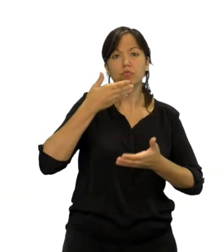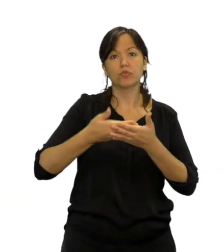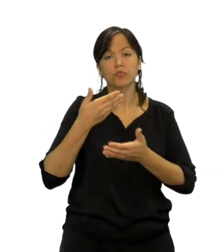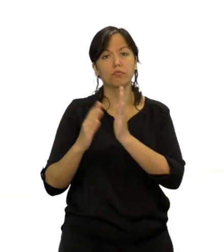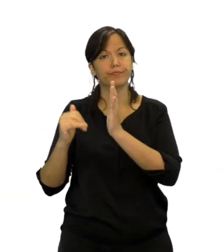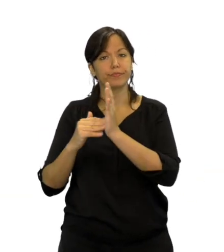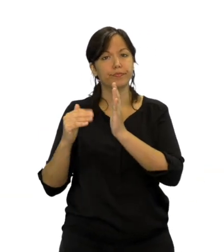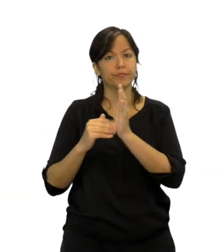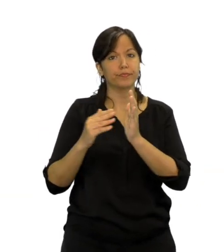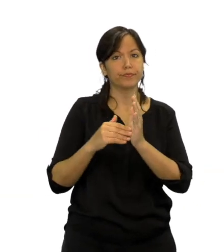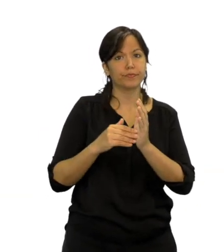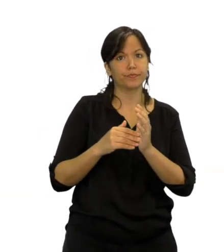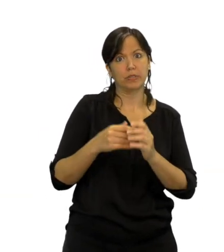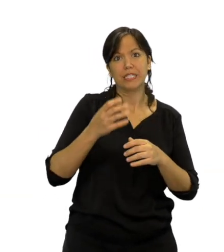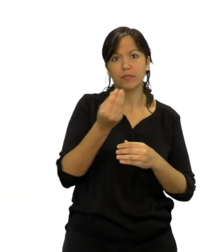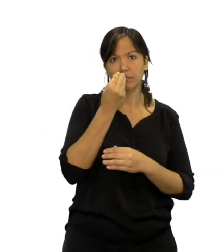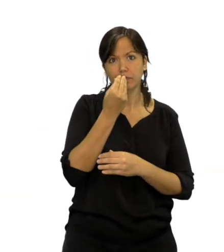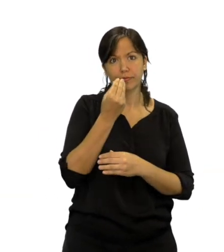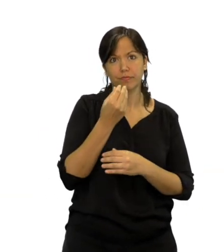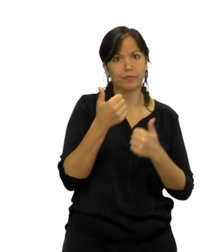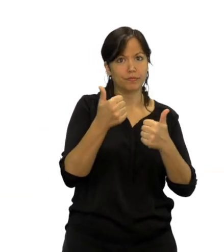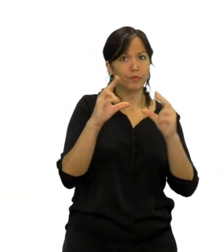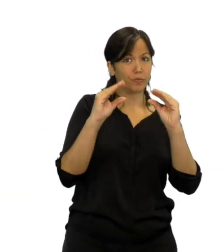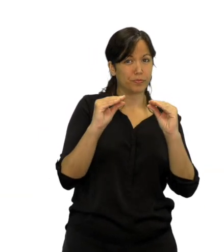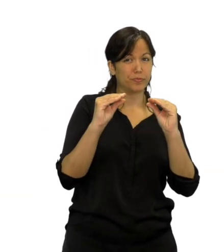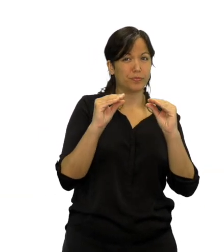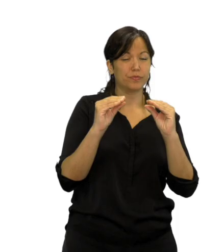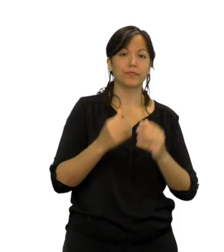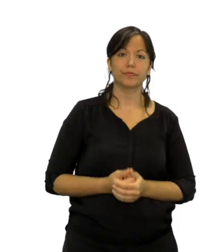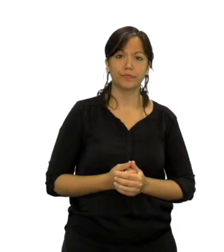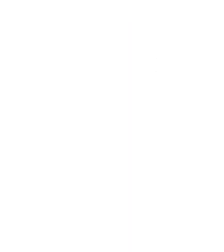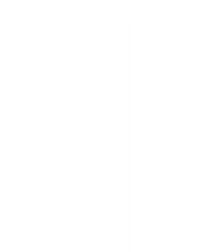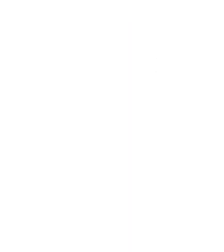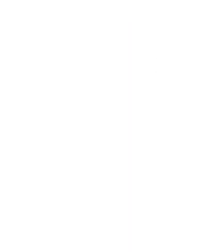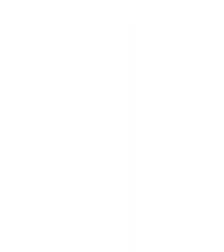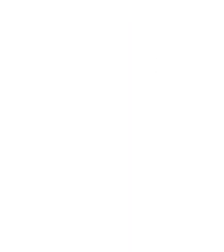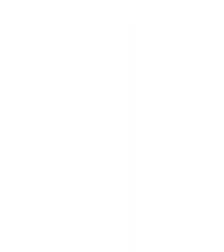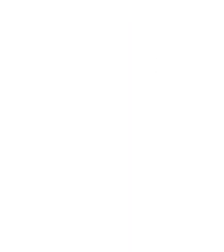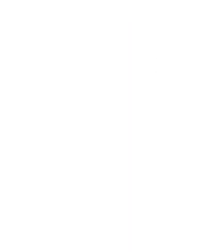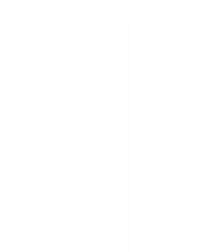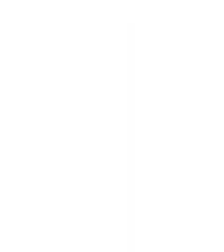risottos. High doses can have a very laxative effect.